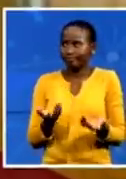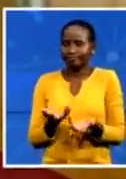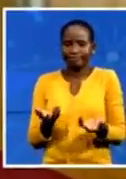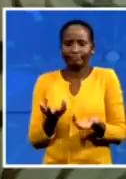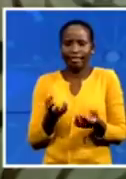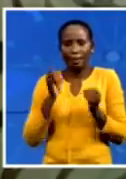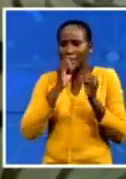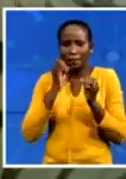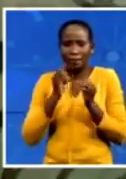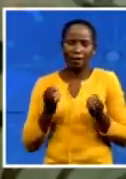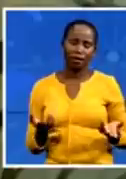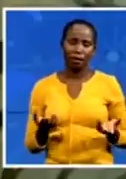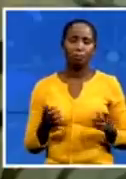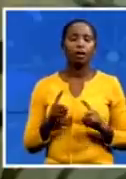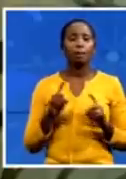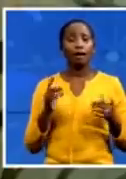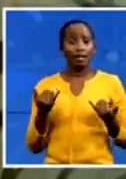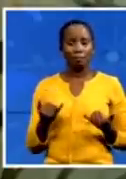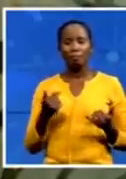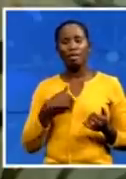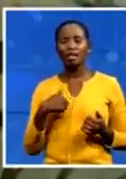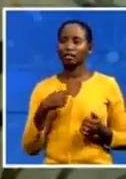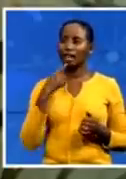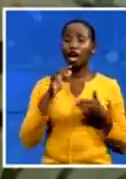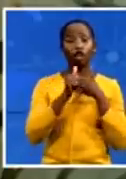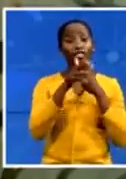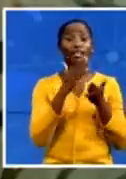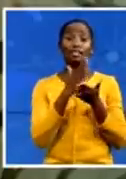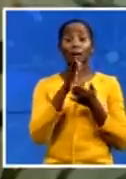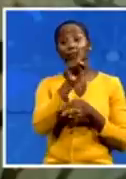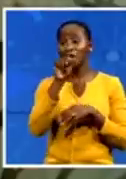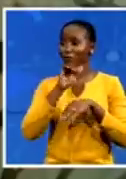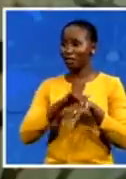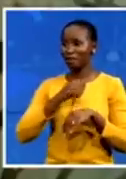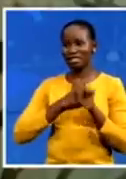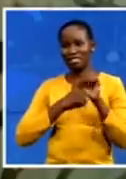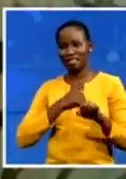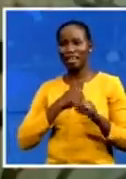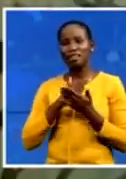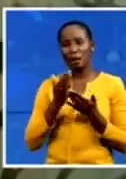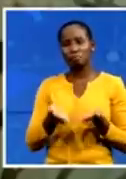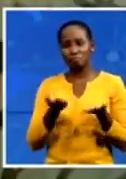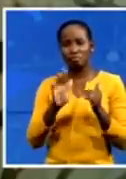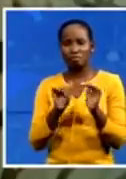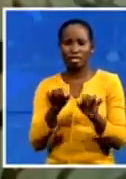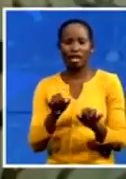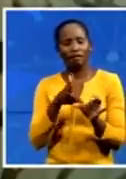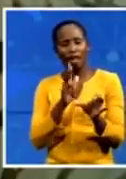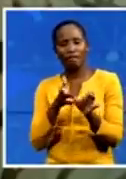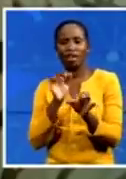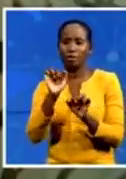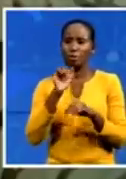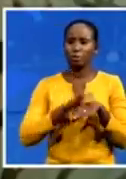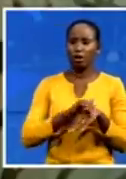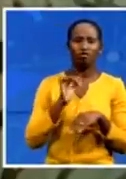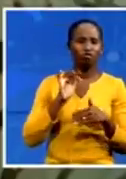the leaders who, some of them are my friends, who have left and have had their own reasons, but for me it really is about personal growth and wanting to go back to the